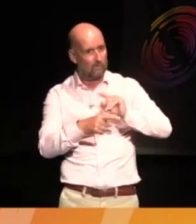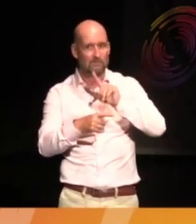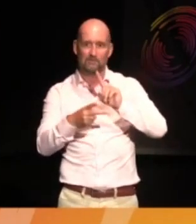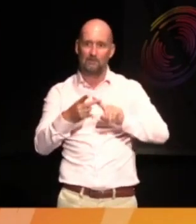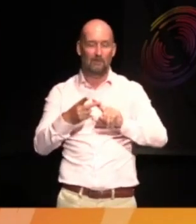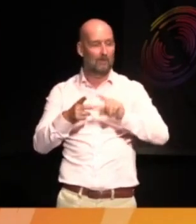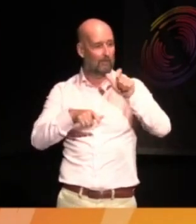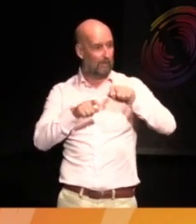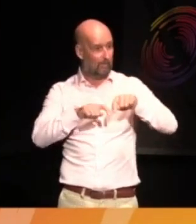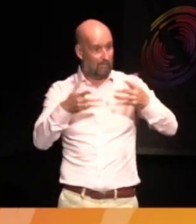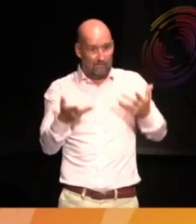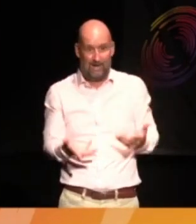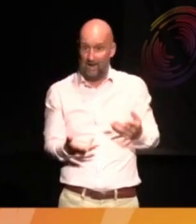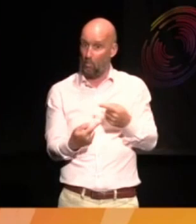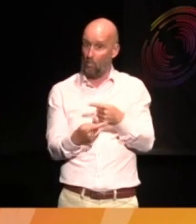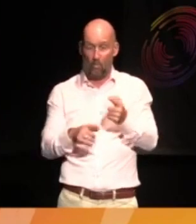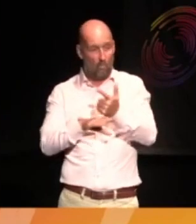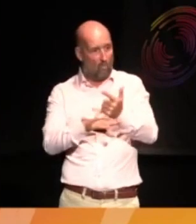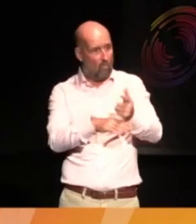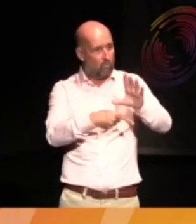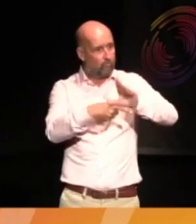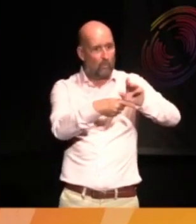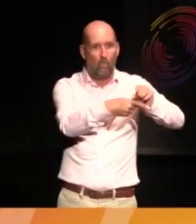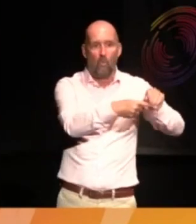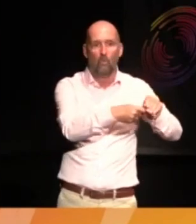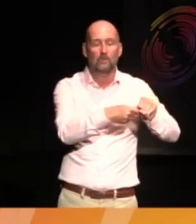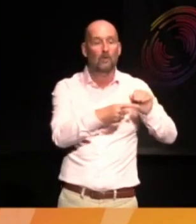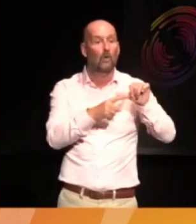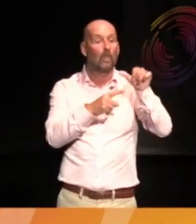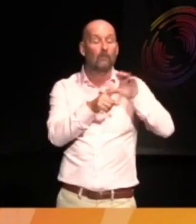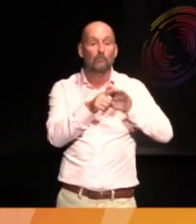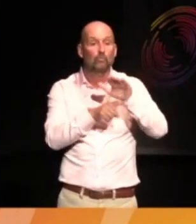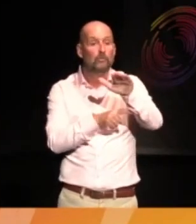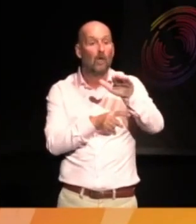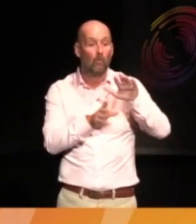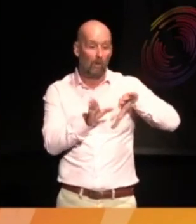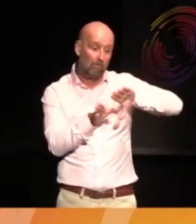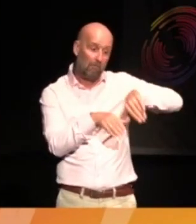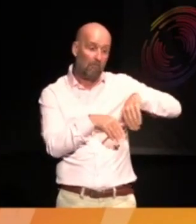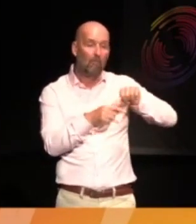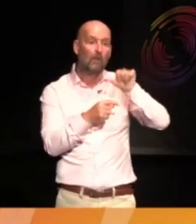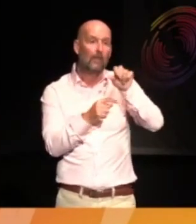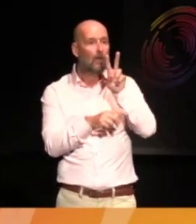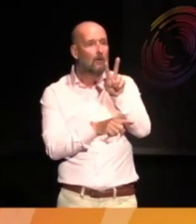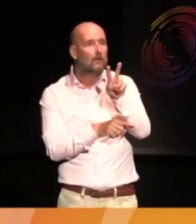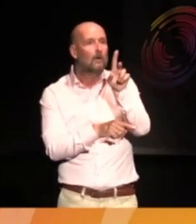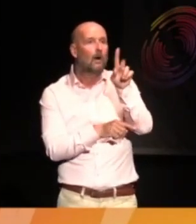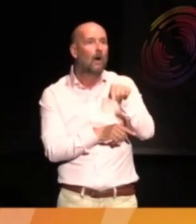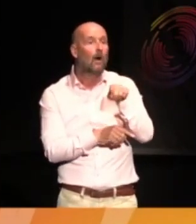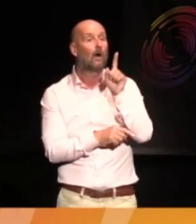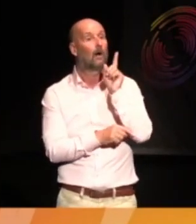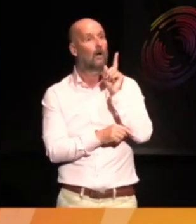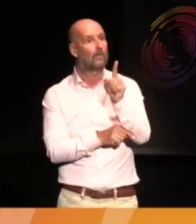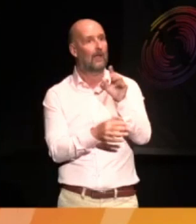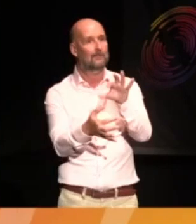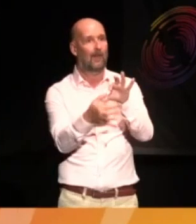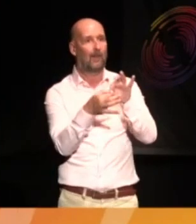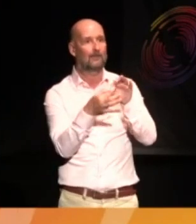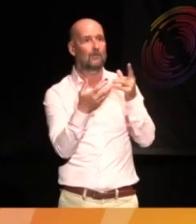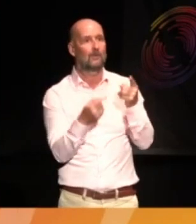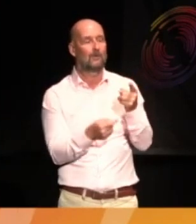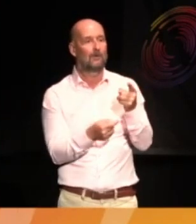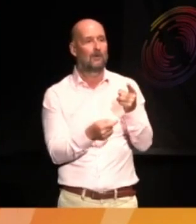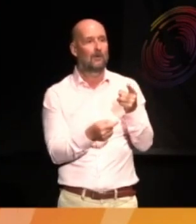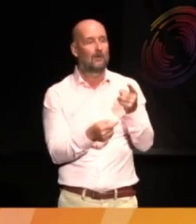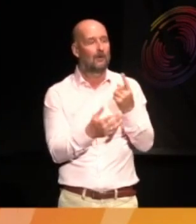here right now, so that those that are coming afterwards will be able to use the Living Archive as a point of reference, that you are not